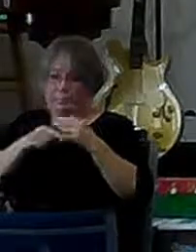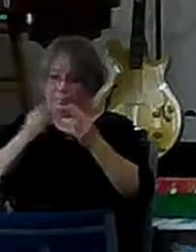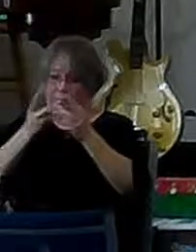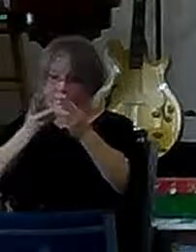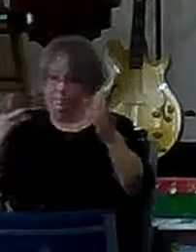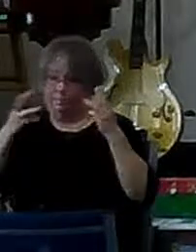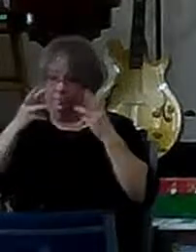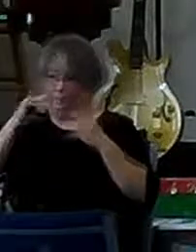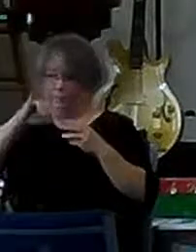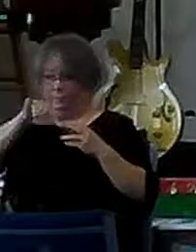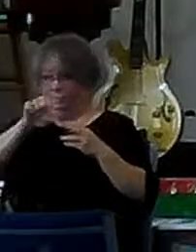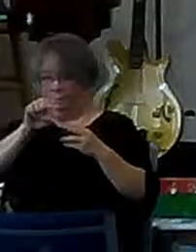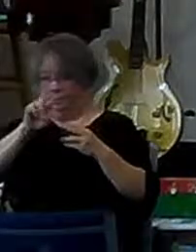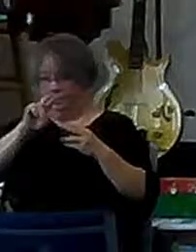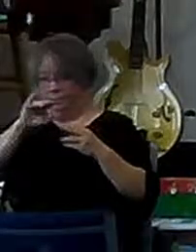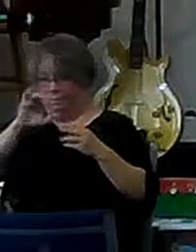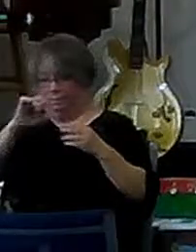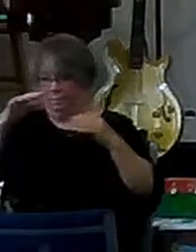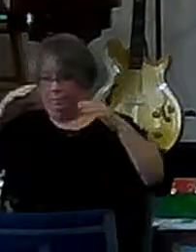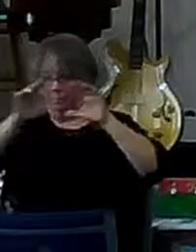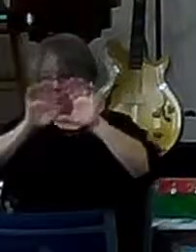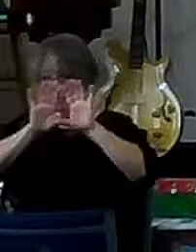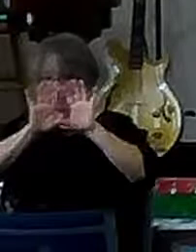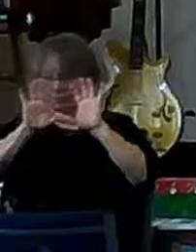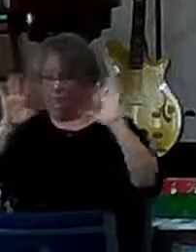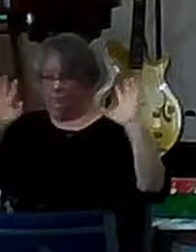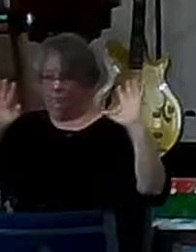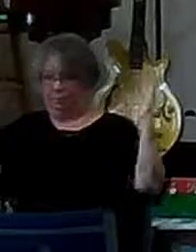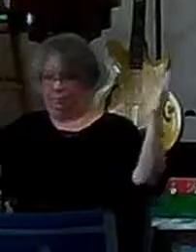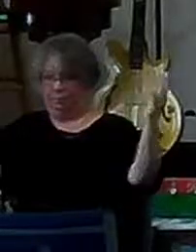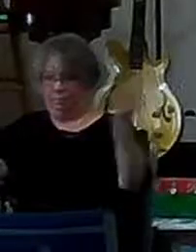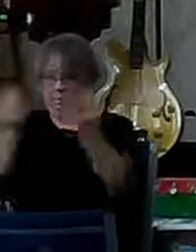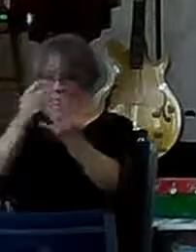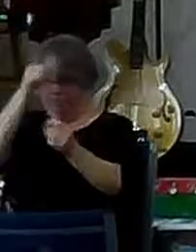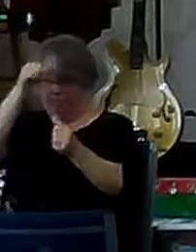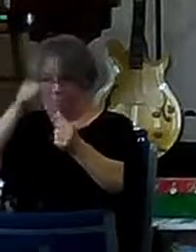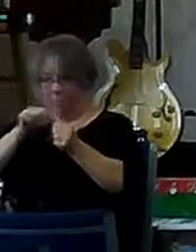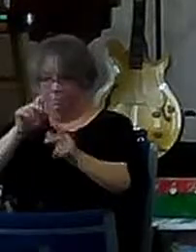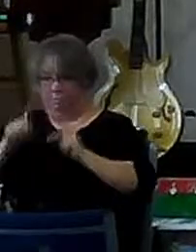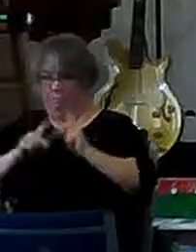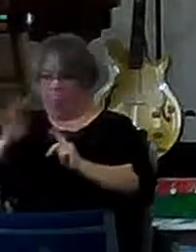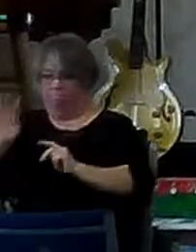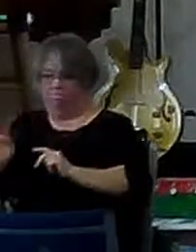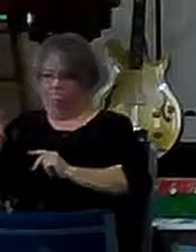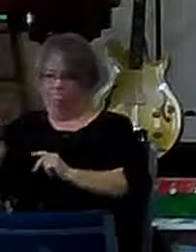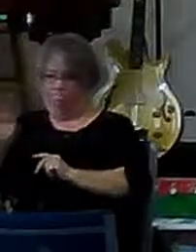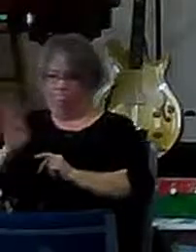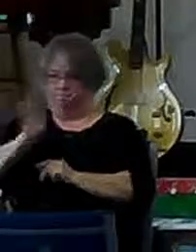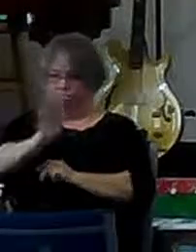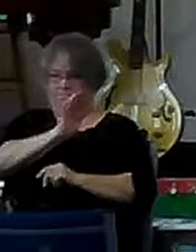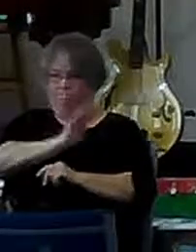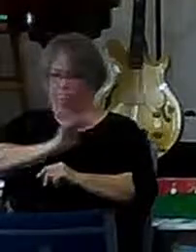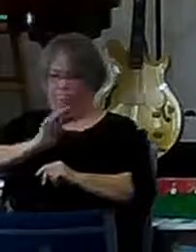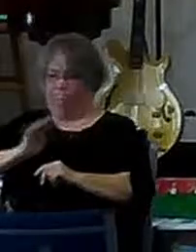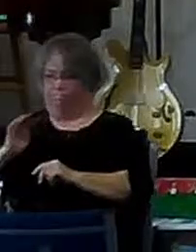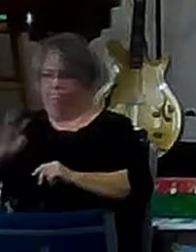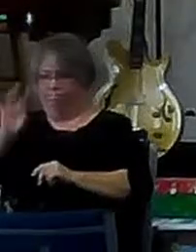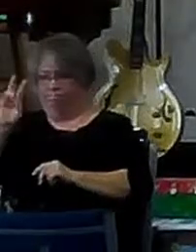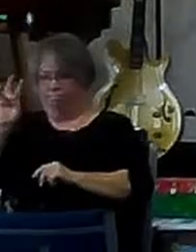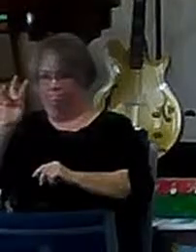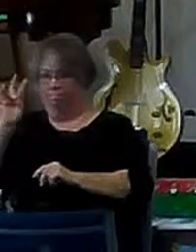That word is used in that text in the context of destroying those